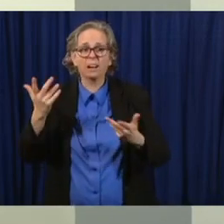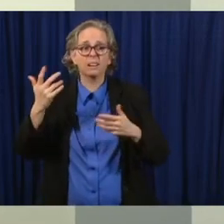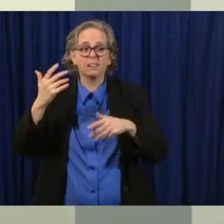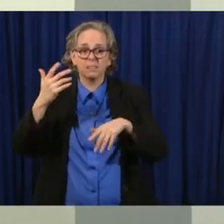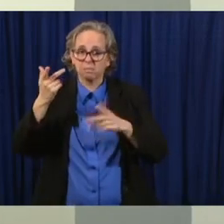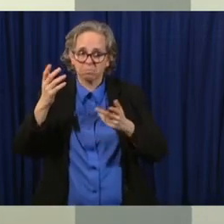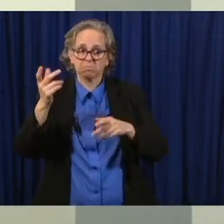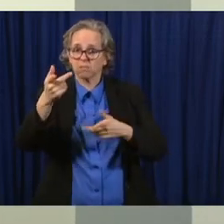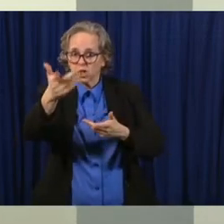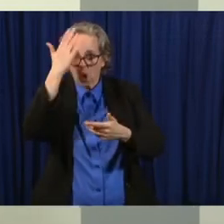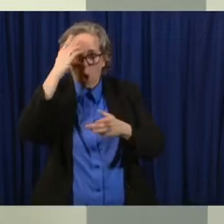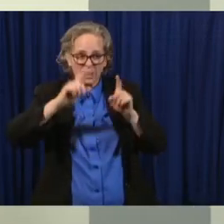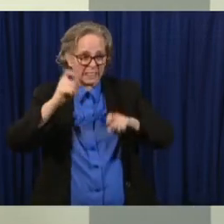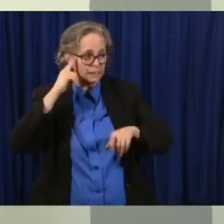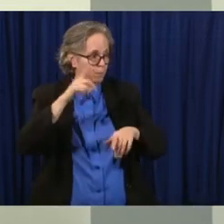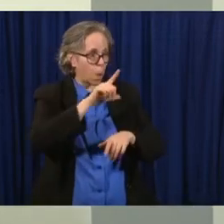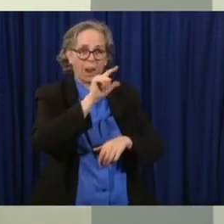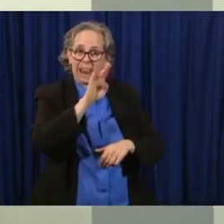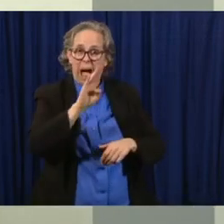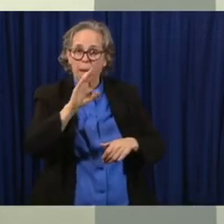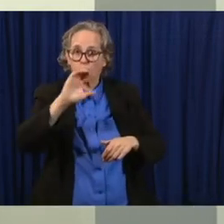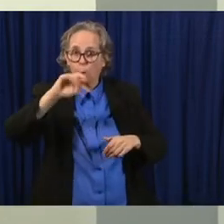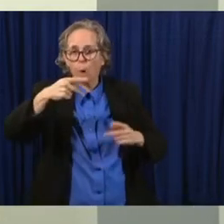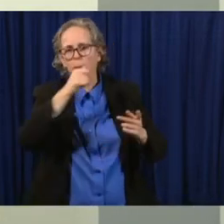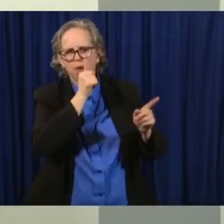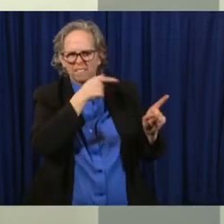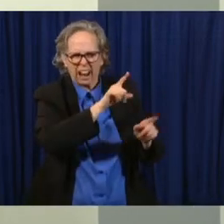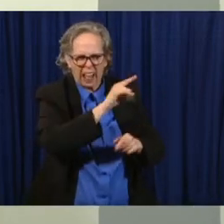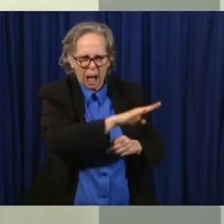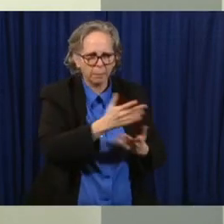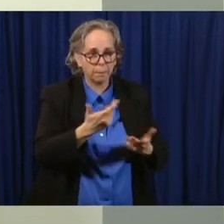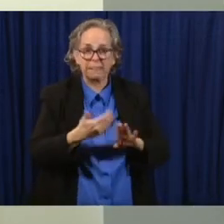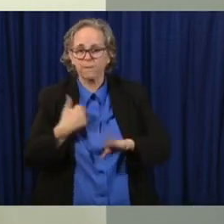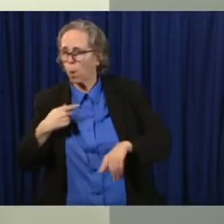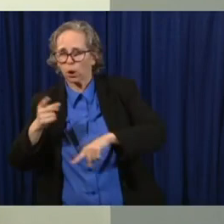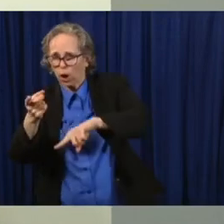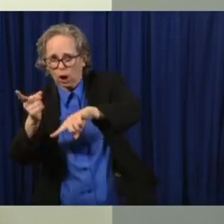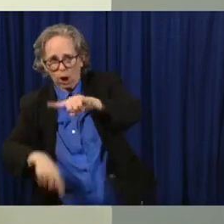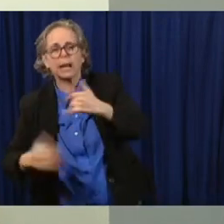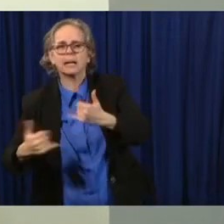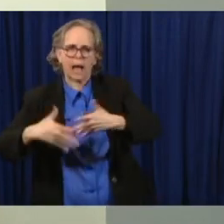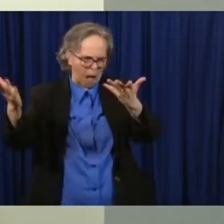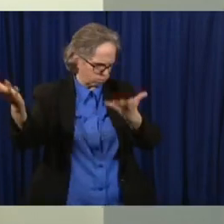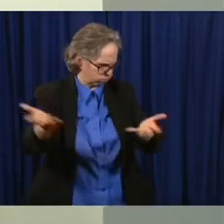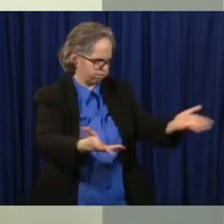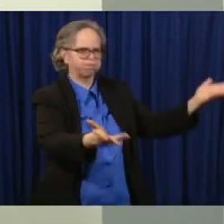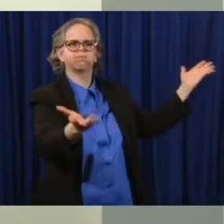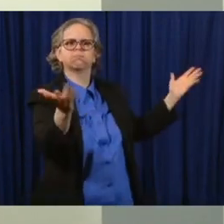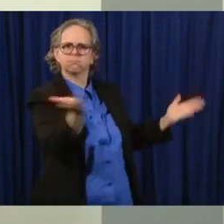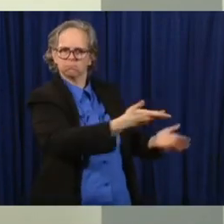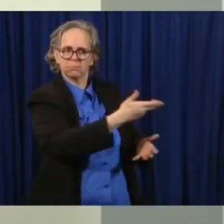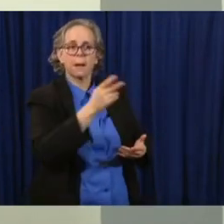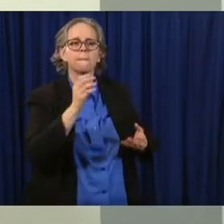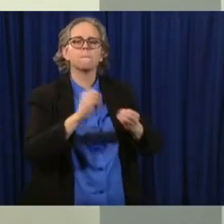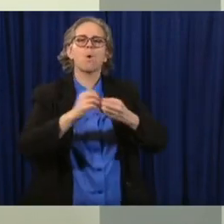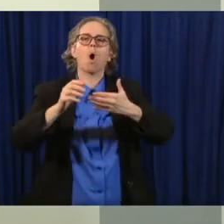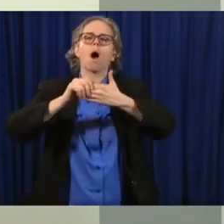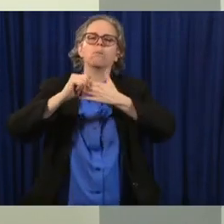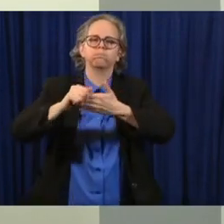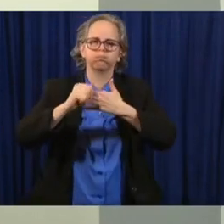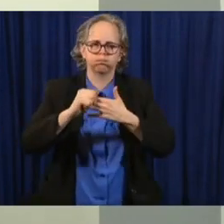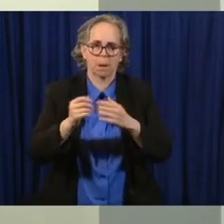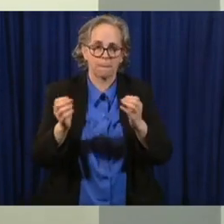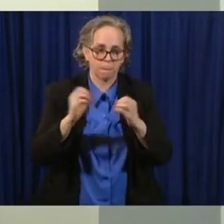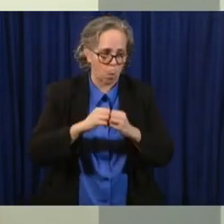caught up, they tell us. So we've loosened that our hospitals can send directly to LabCorp and Quest and the other private